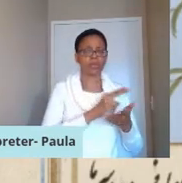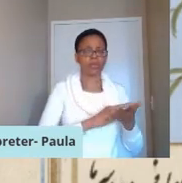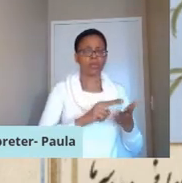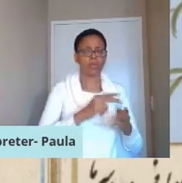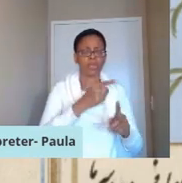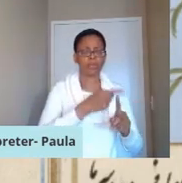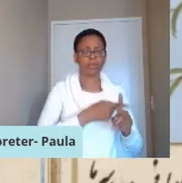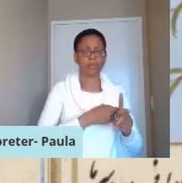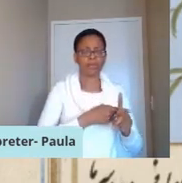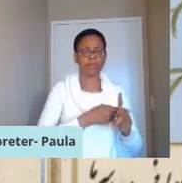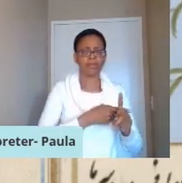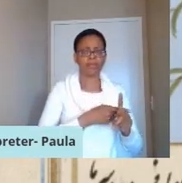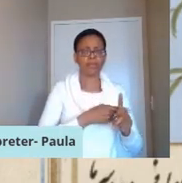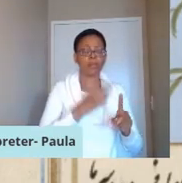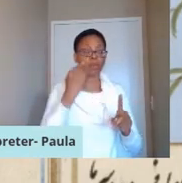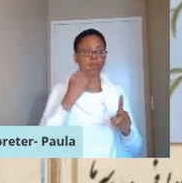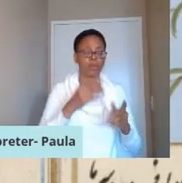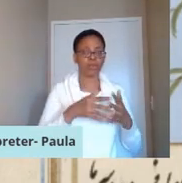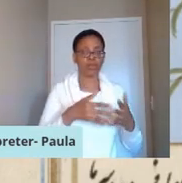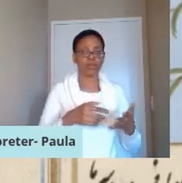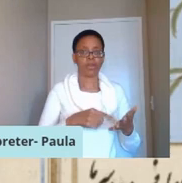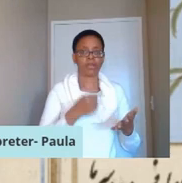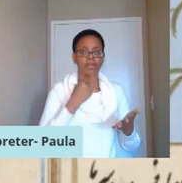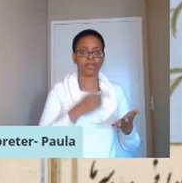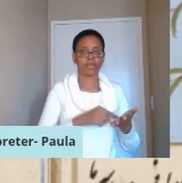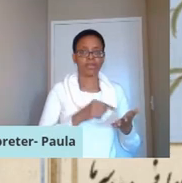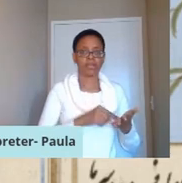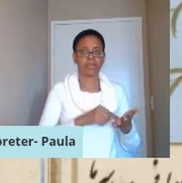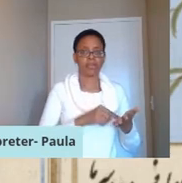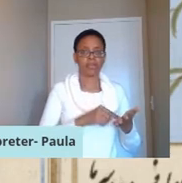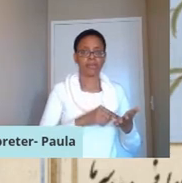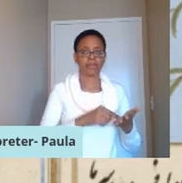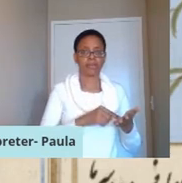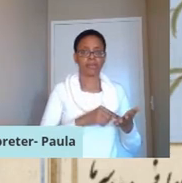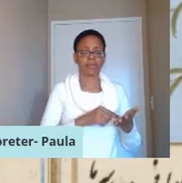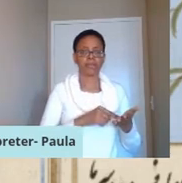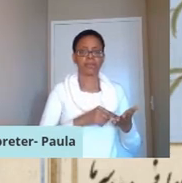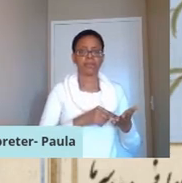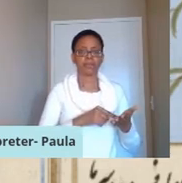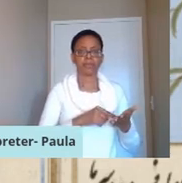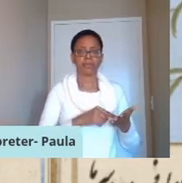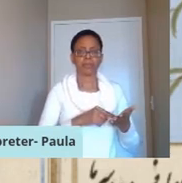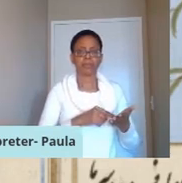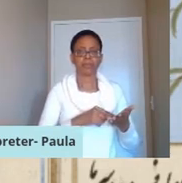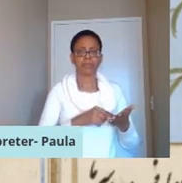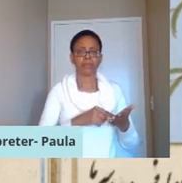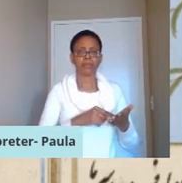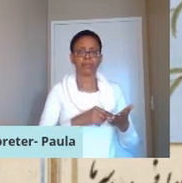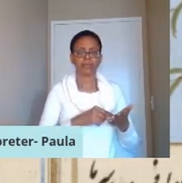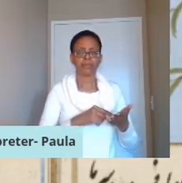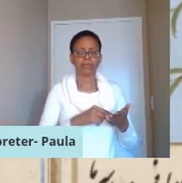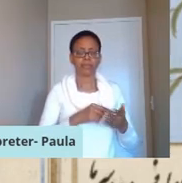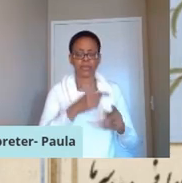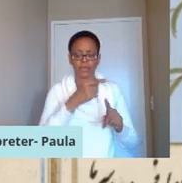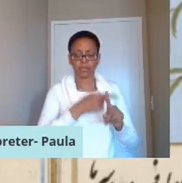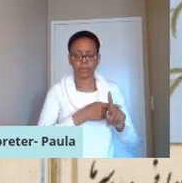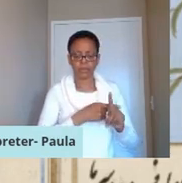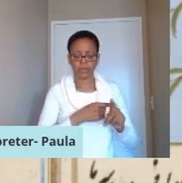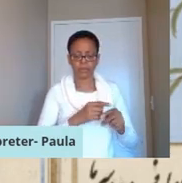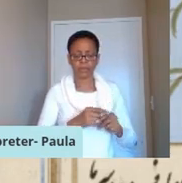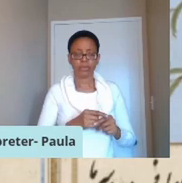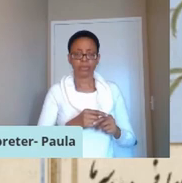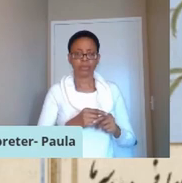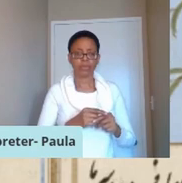Muharram as sacred. And as the first month of Islamic lunar calendar, Muharram is also the month when the